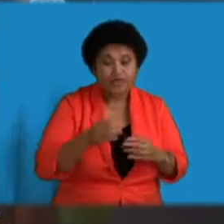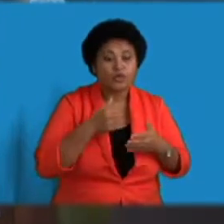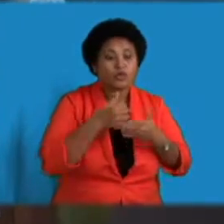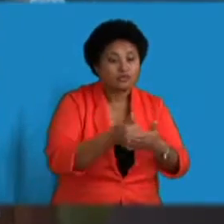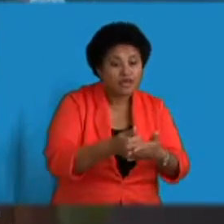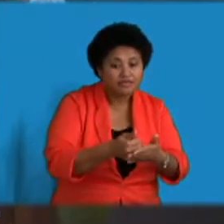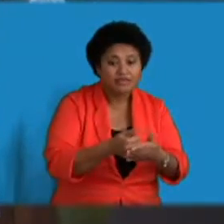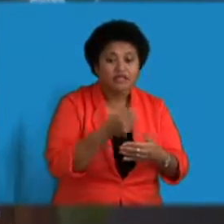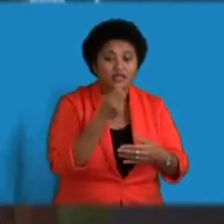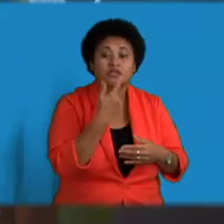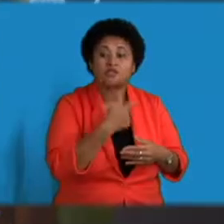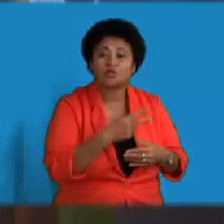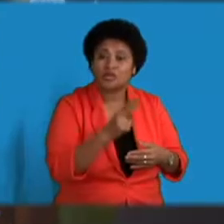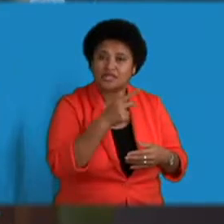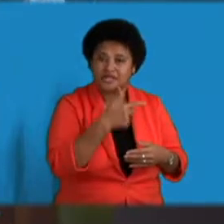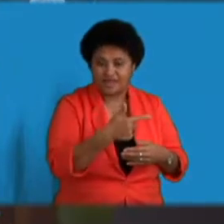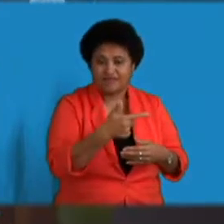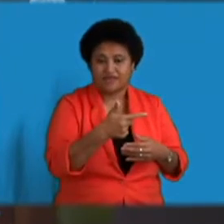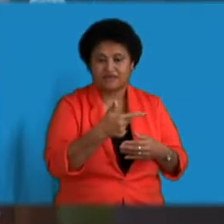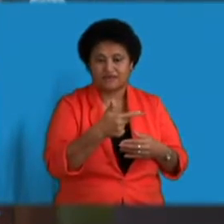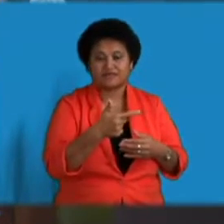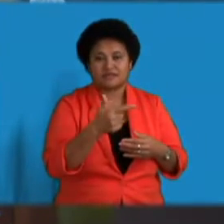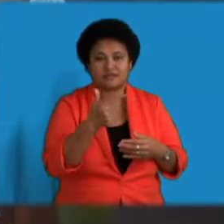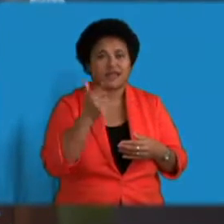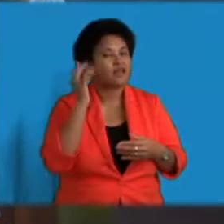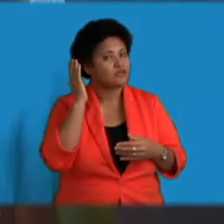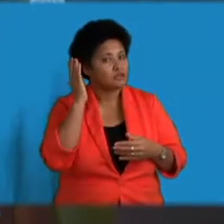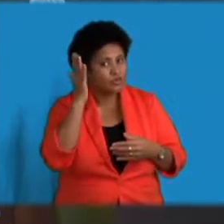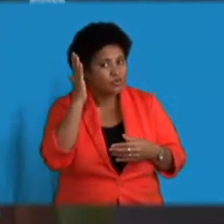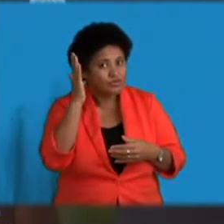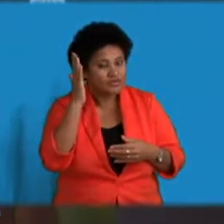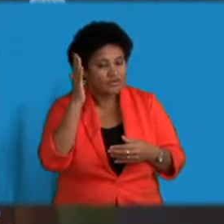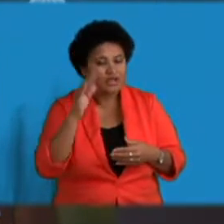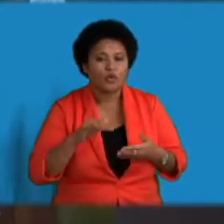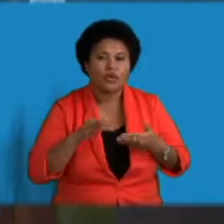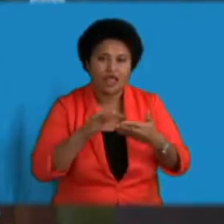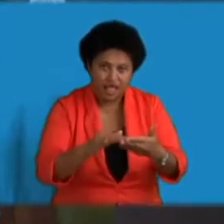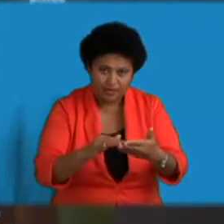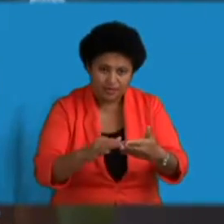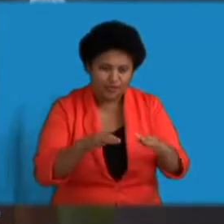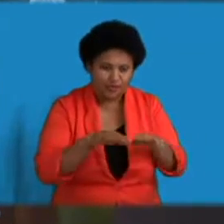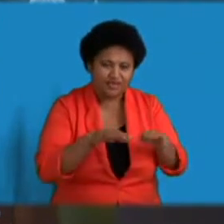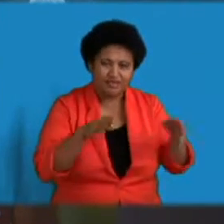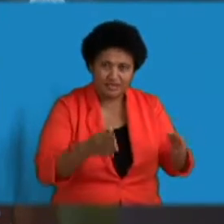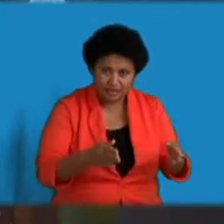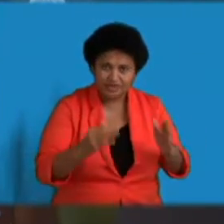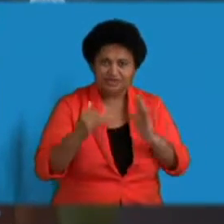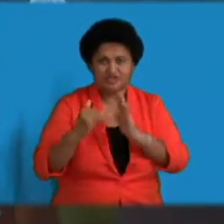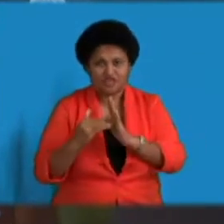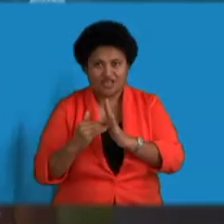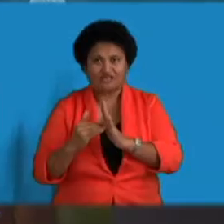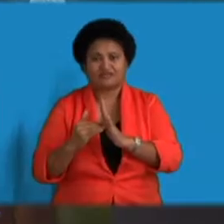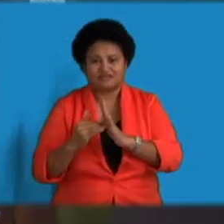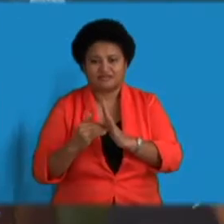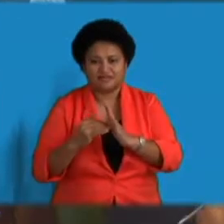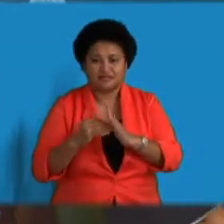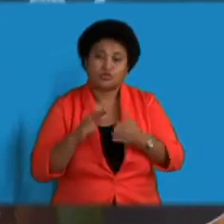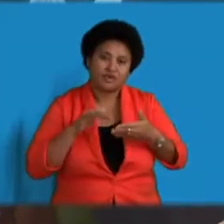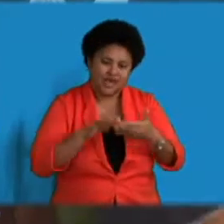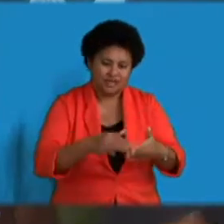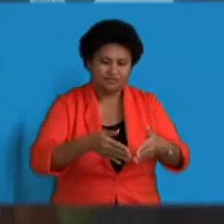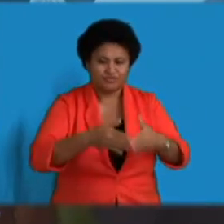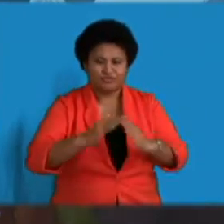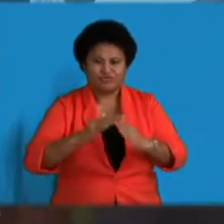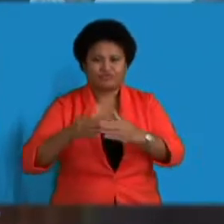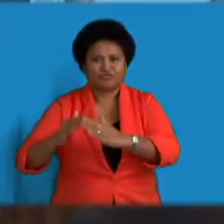secondary school. So a total of 210 schools were assisted with furniture to set up the library over the last 2 years.